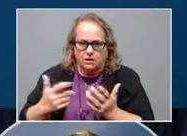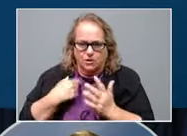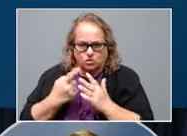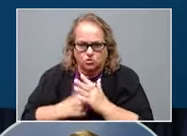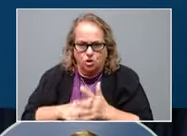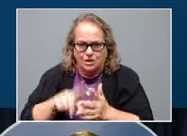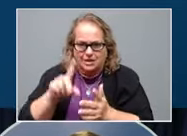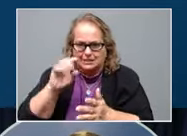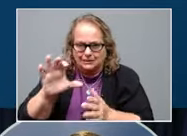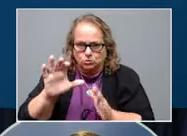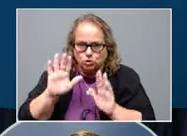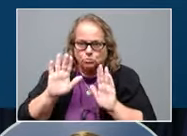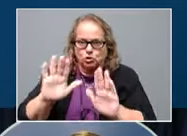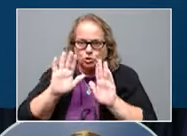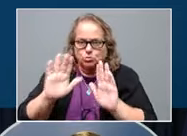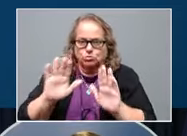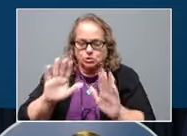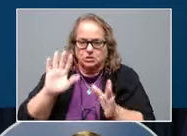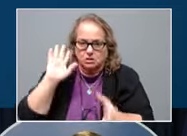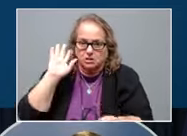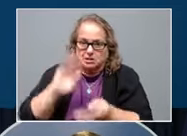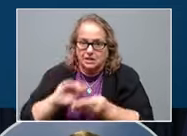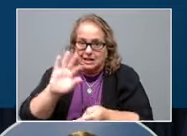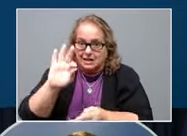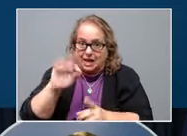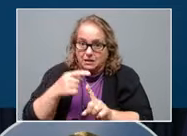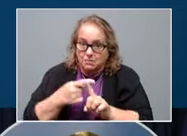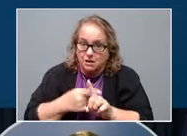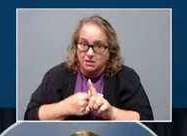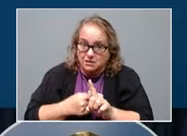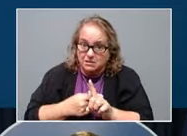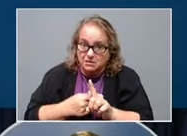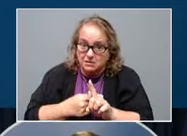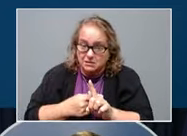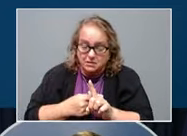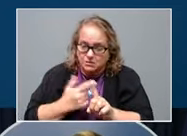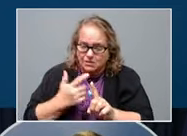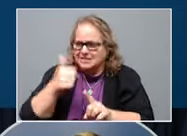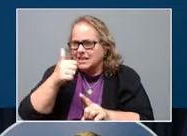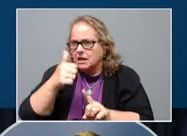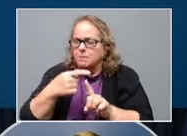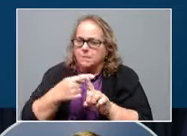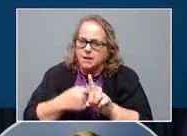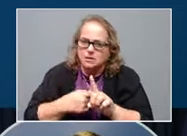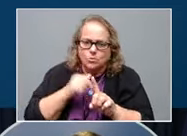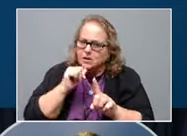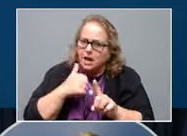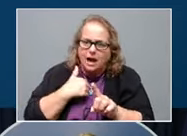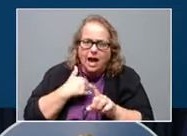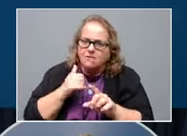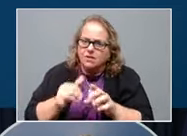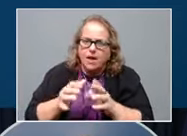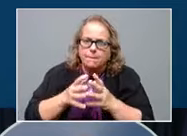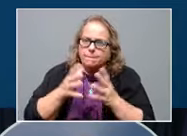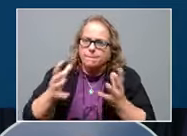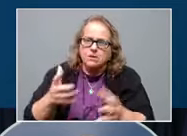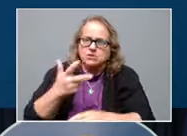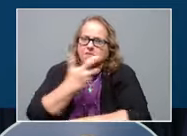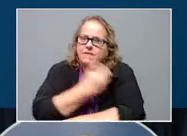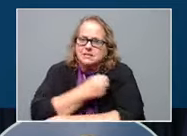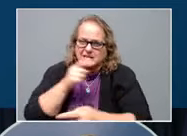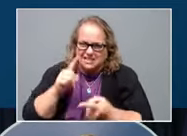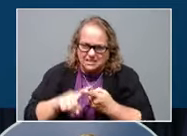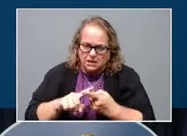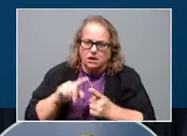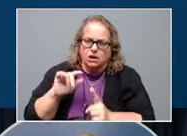less than 9 months, and we really didn't have 10 months. We really didn't have all that much until